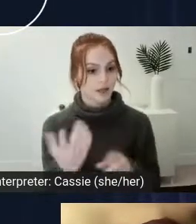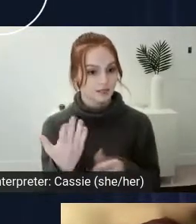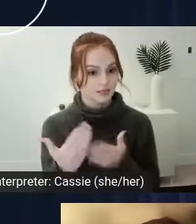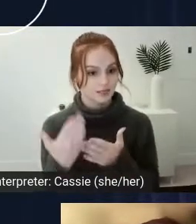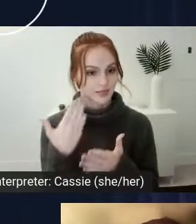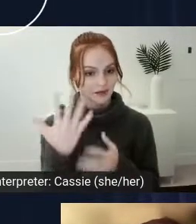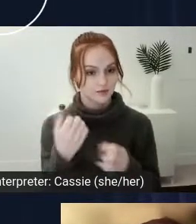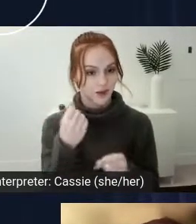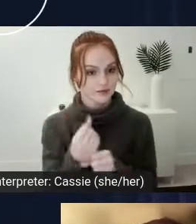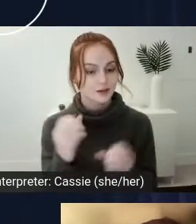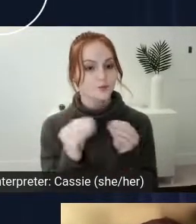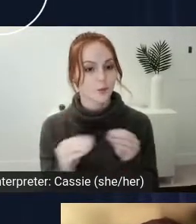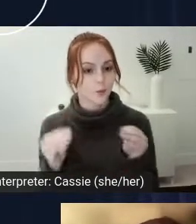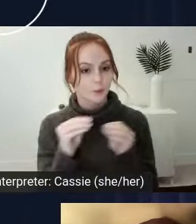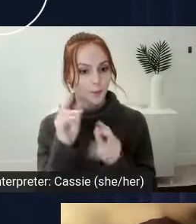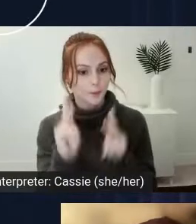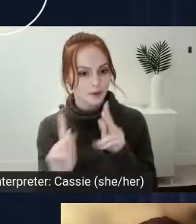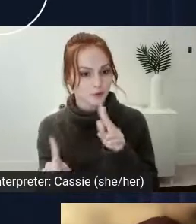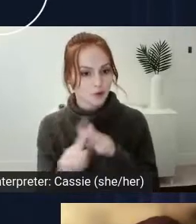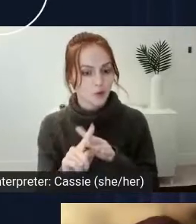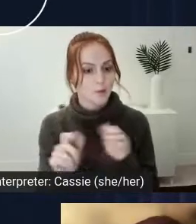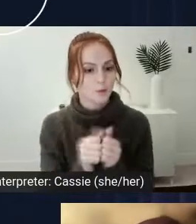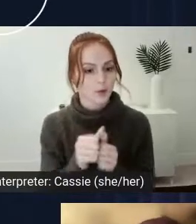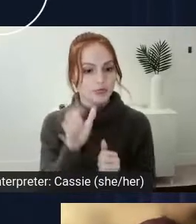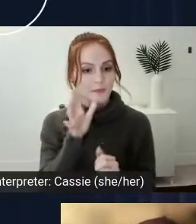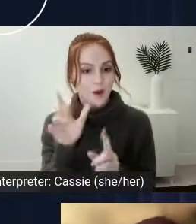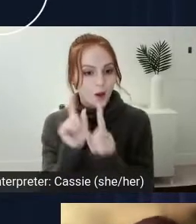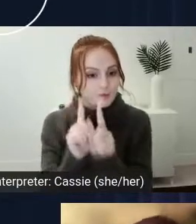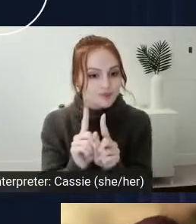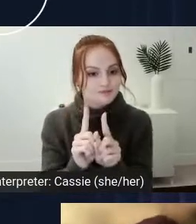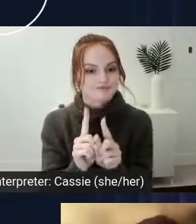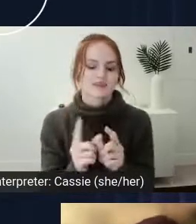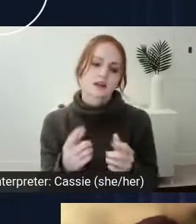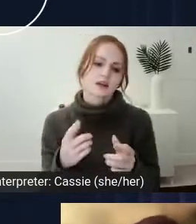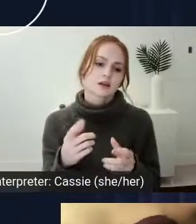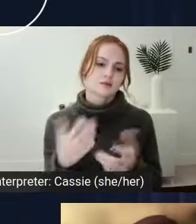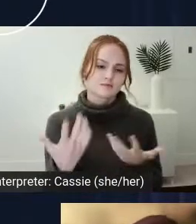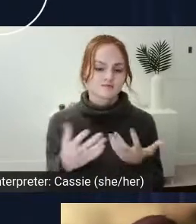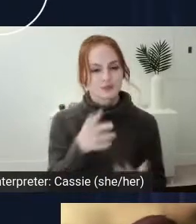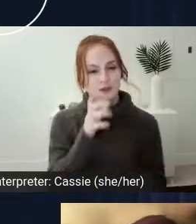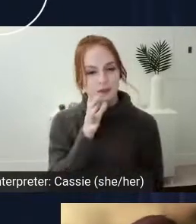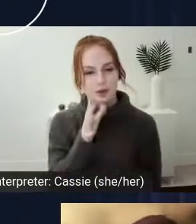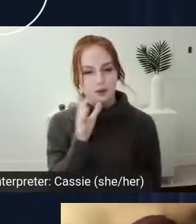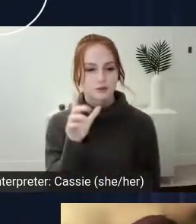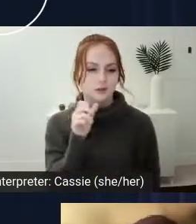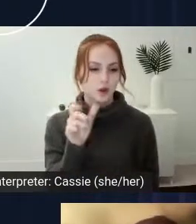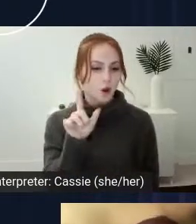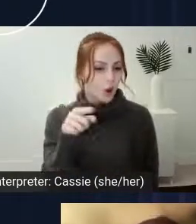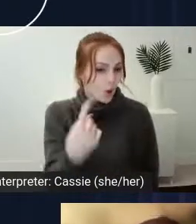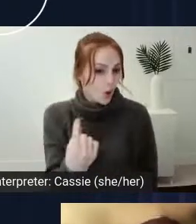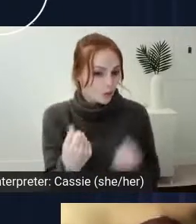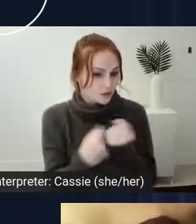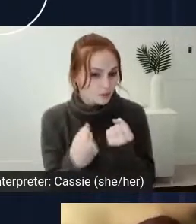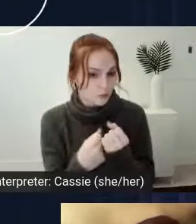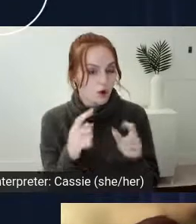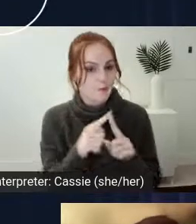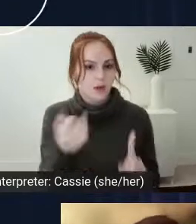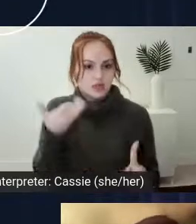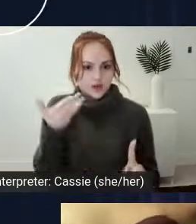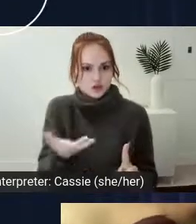with their mothers. And it's made a huge difference. Mothers are not always on board, but they are there with their